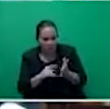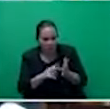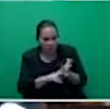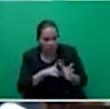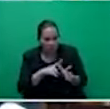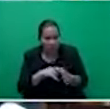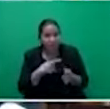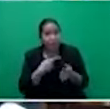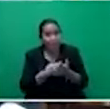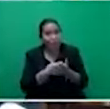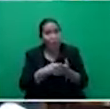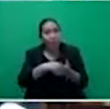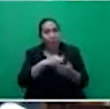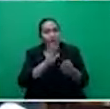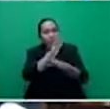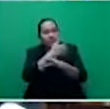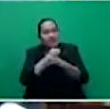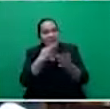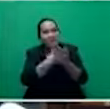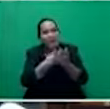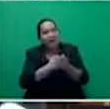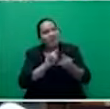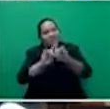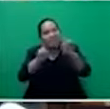So we built up our foreign reserves. Because we